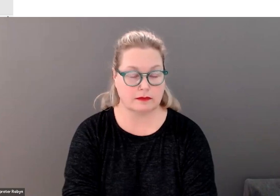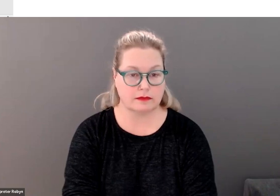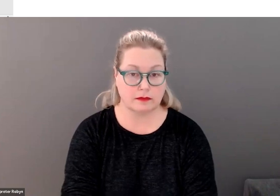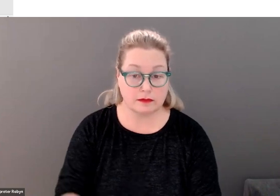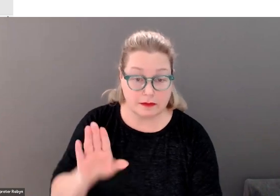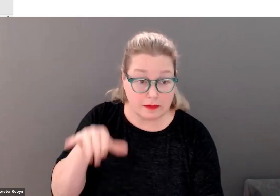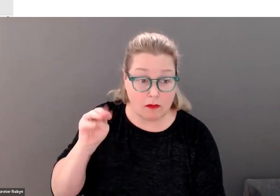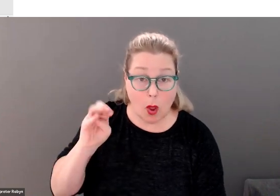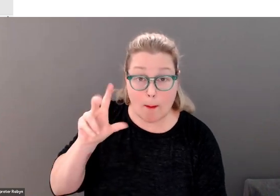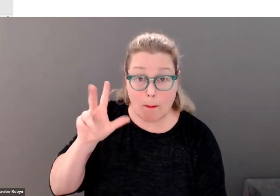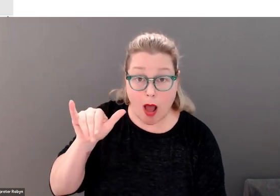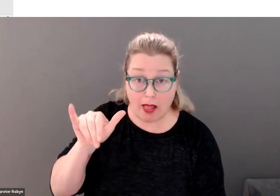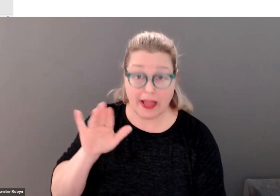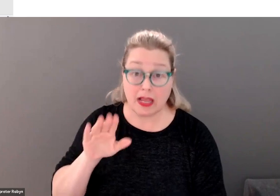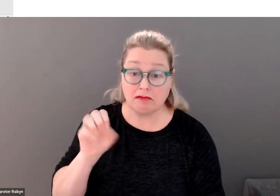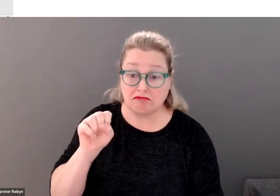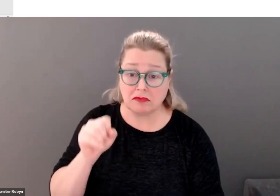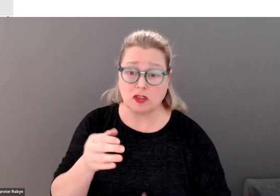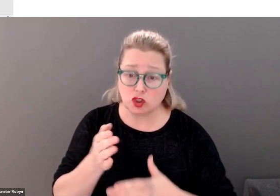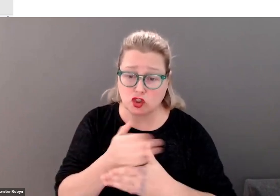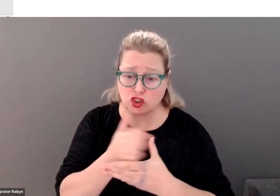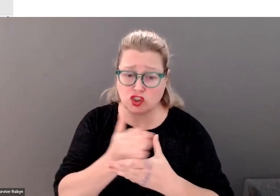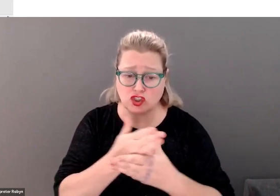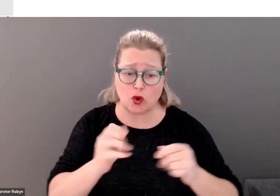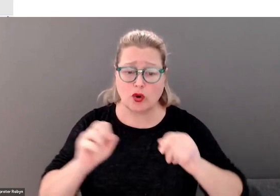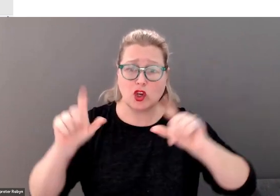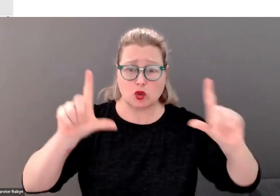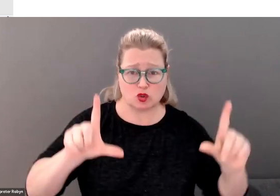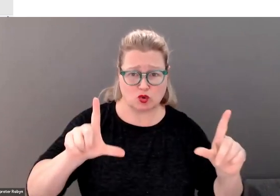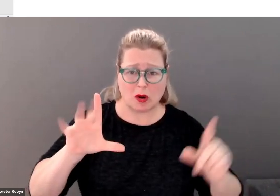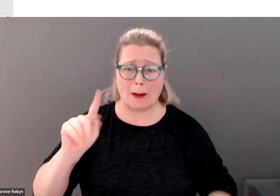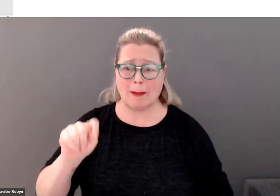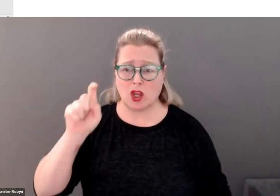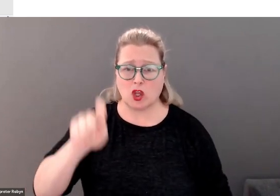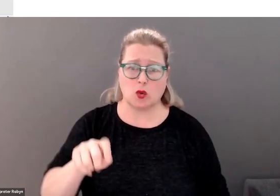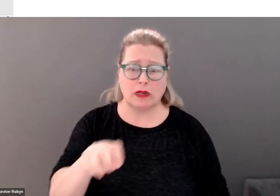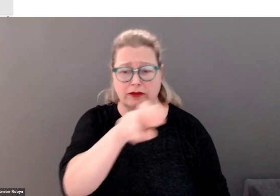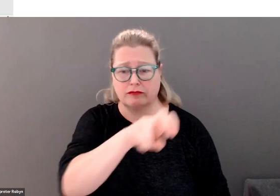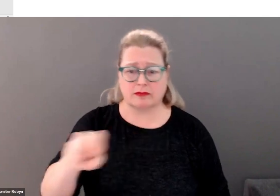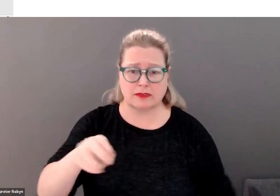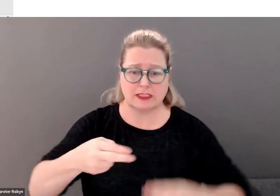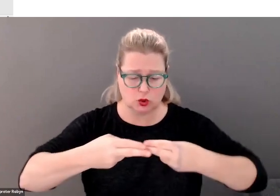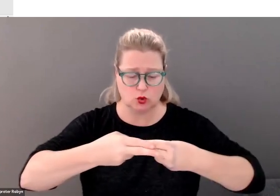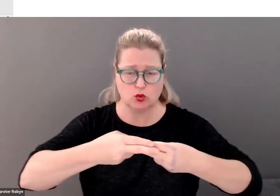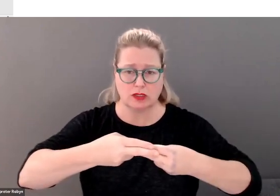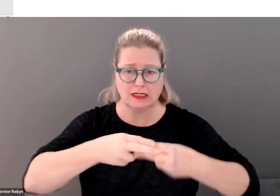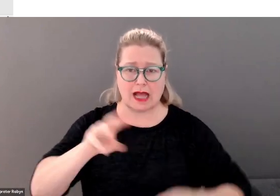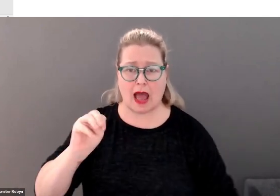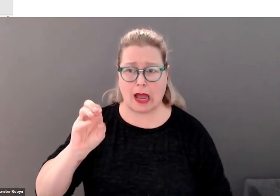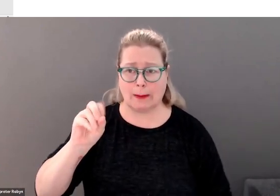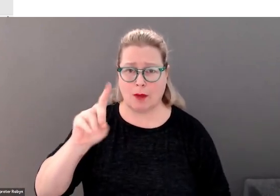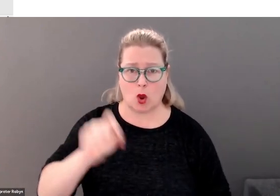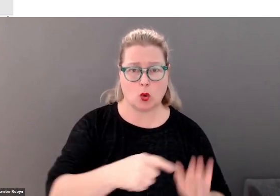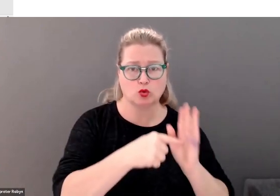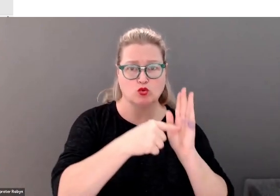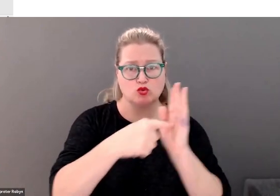Molly, your screen is sharing, but I think you need to put it into slide mode.